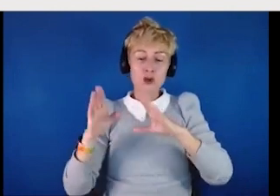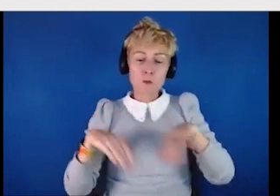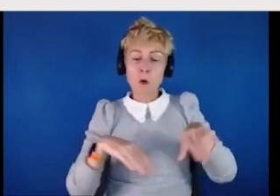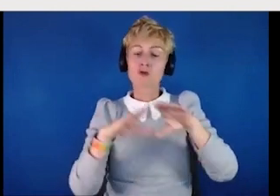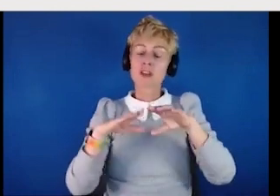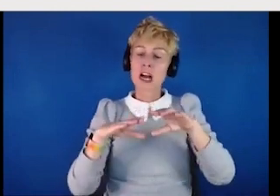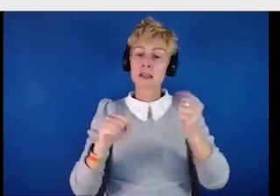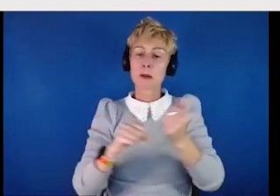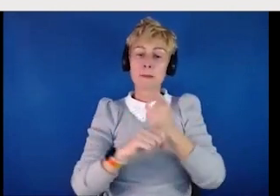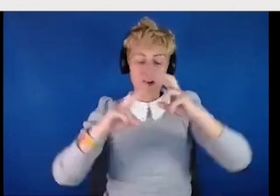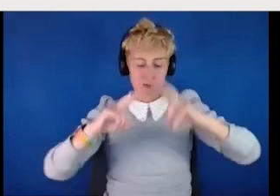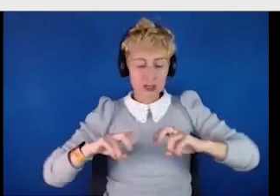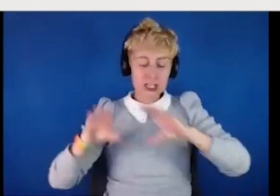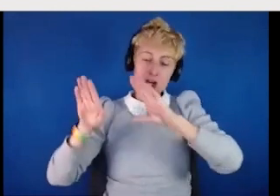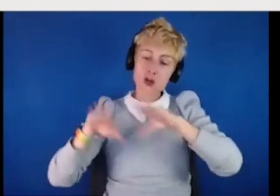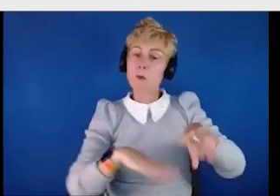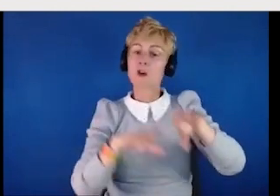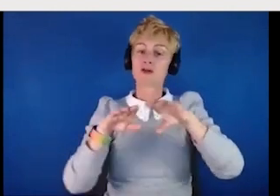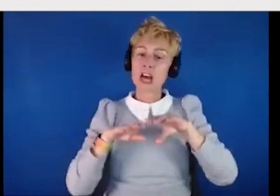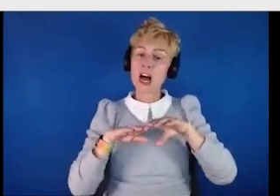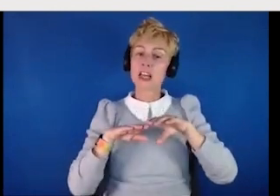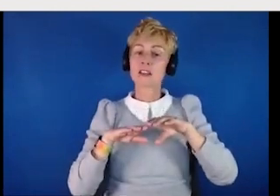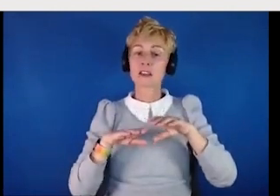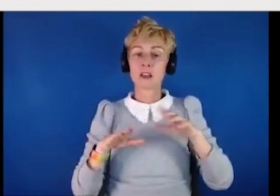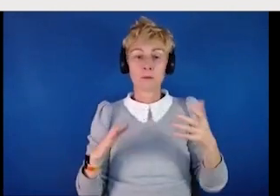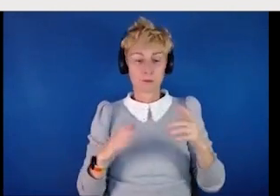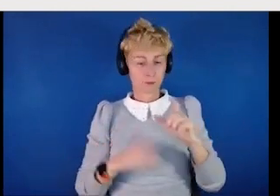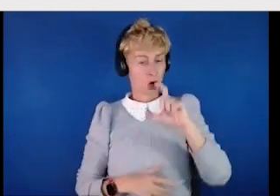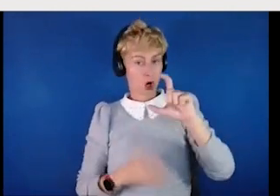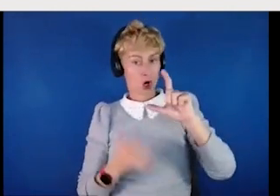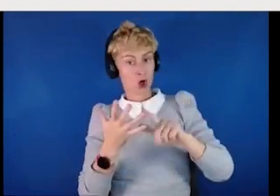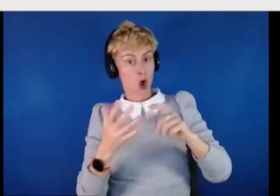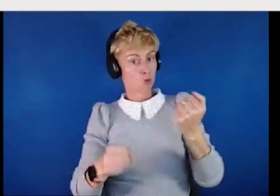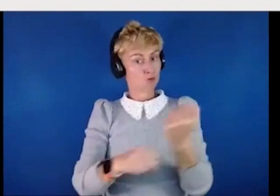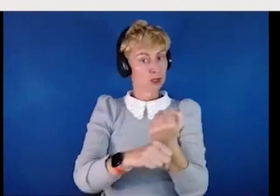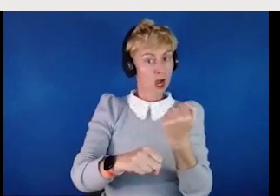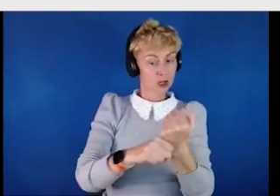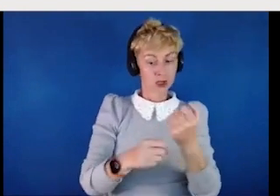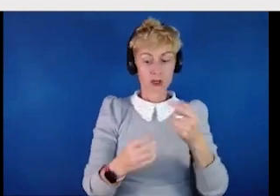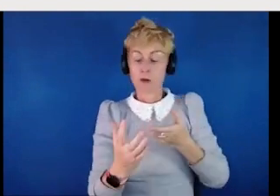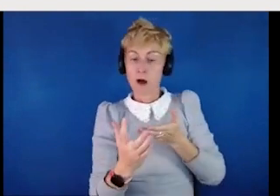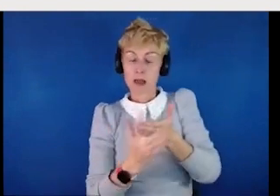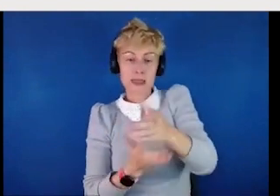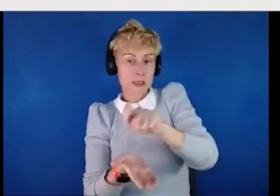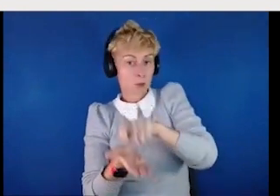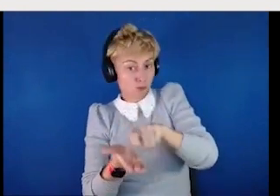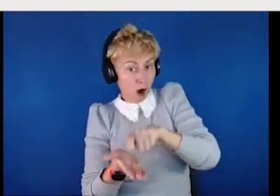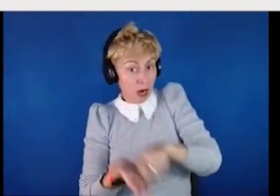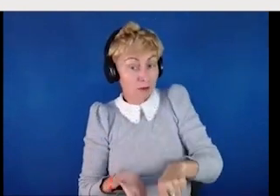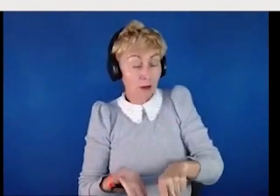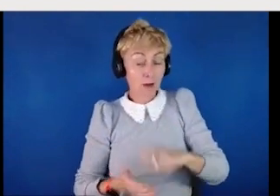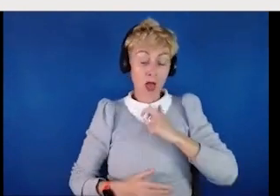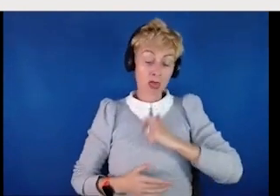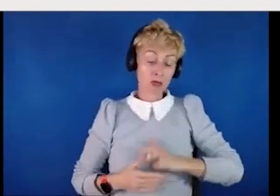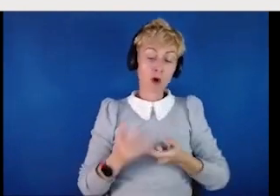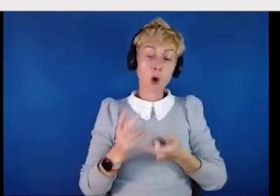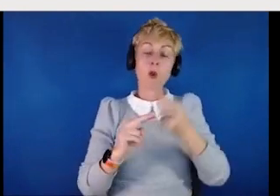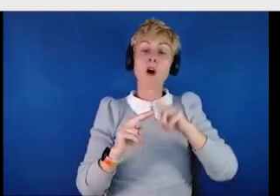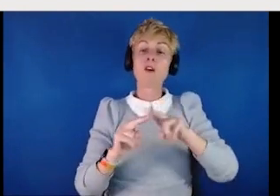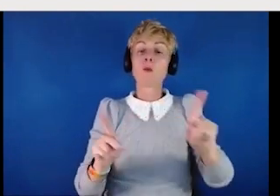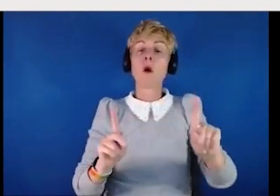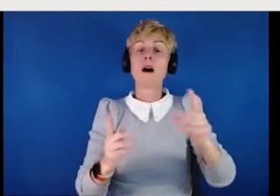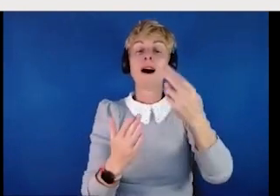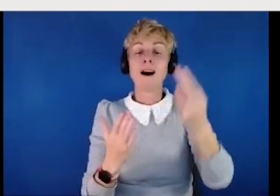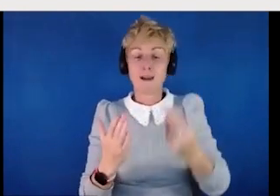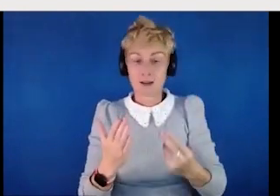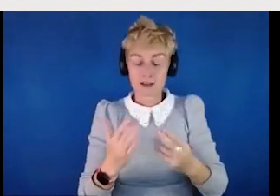about co-production, about accessible writing, and the role of arts. This will then be followed by a discussion and